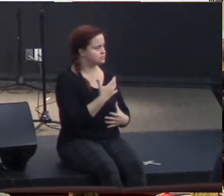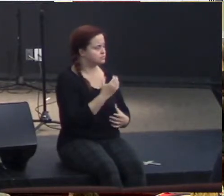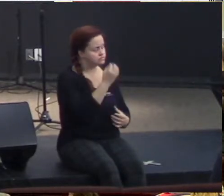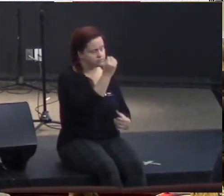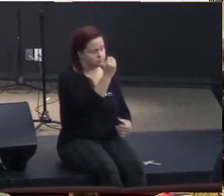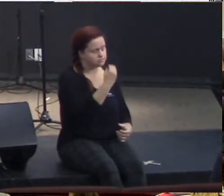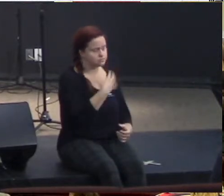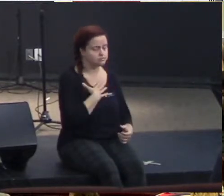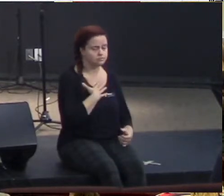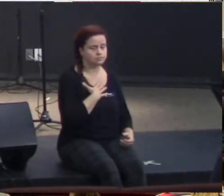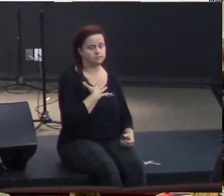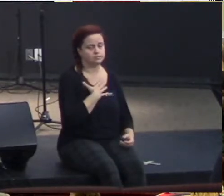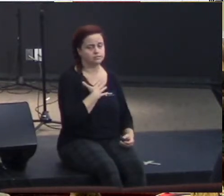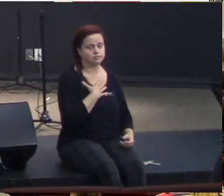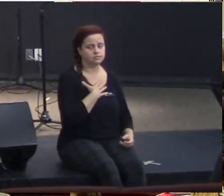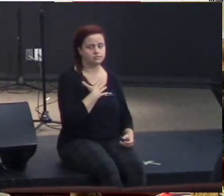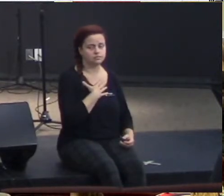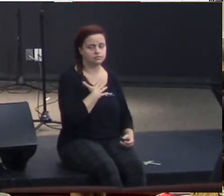Grace.